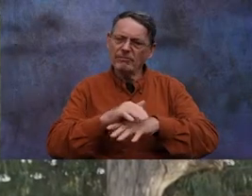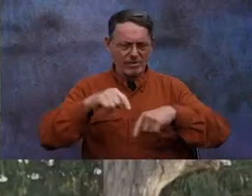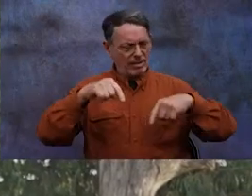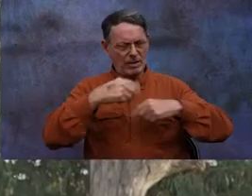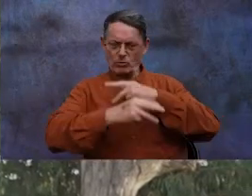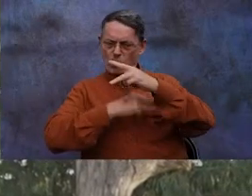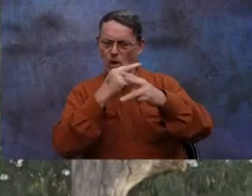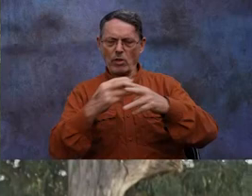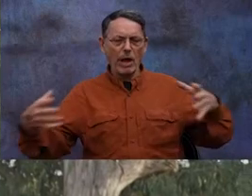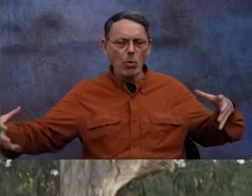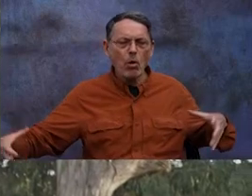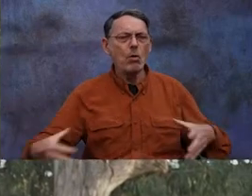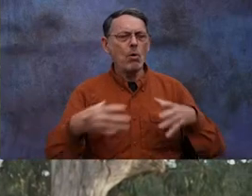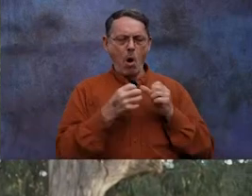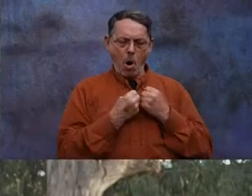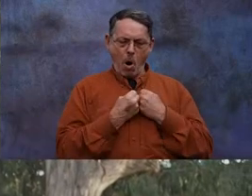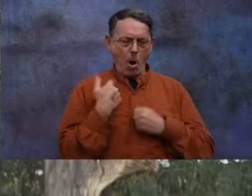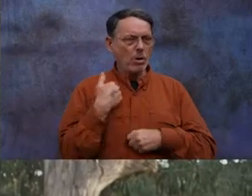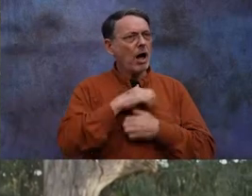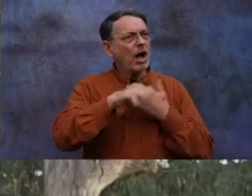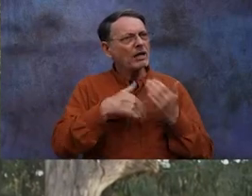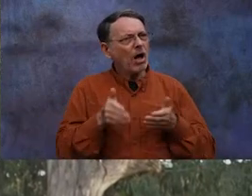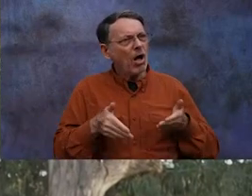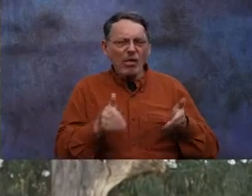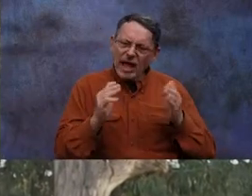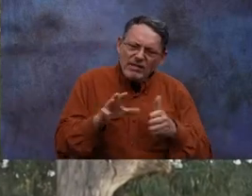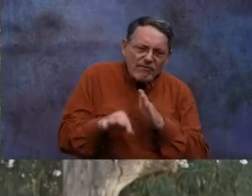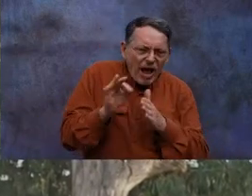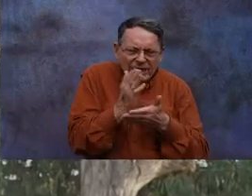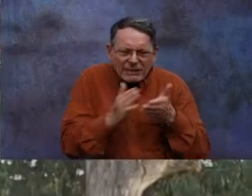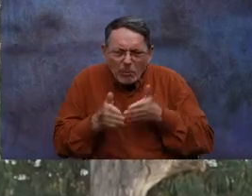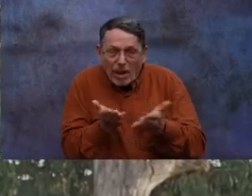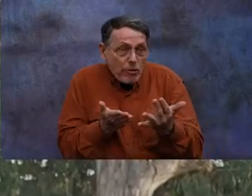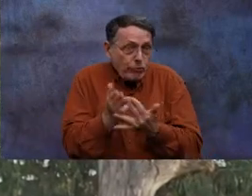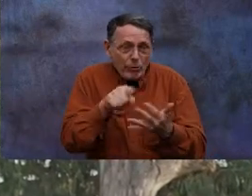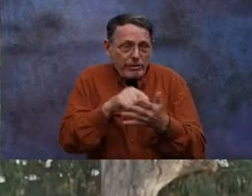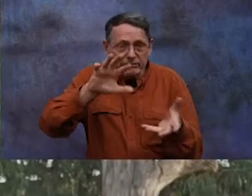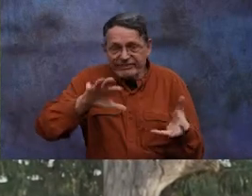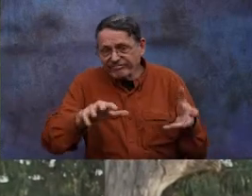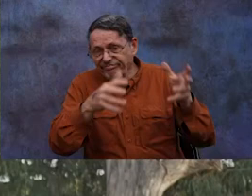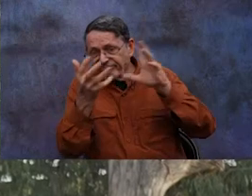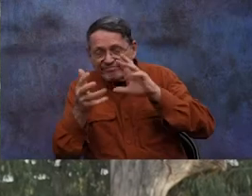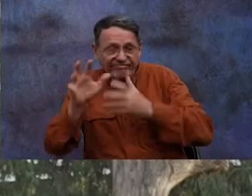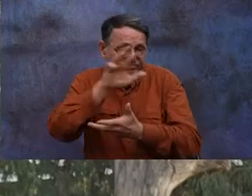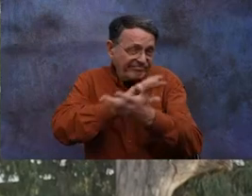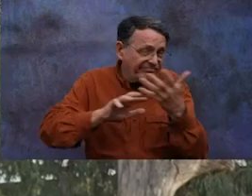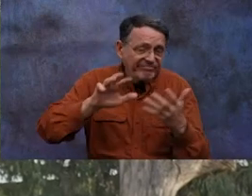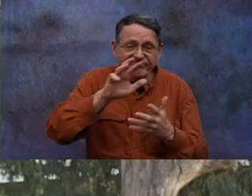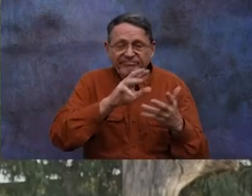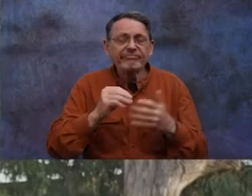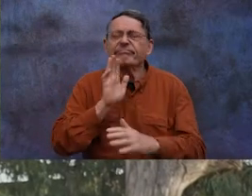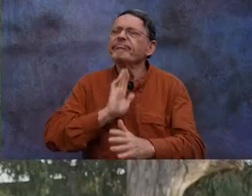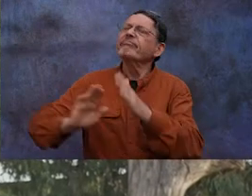us weave a world that holds all of us. Let us find a way through this chaos,